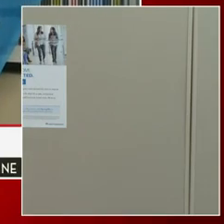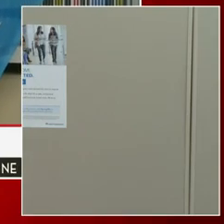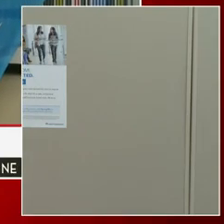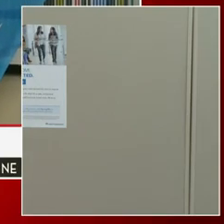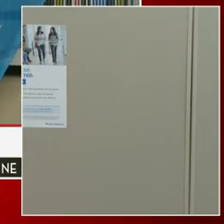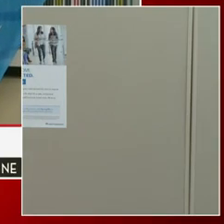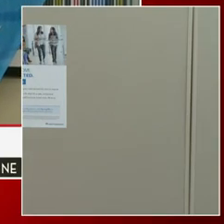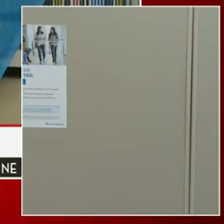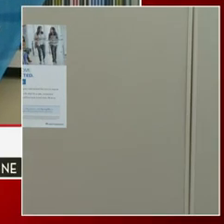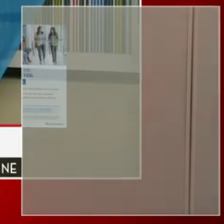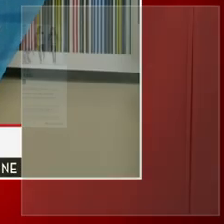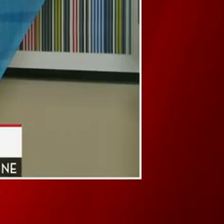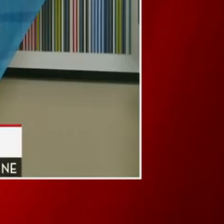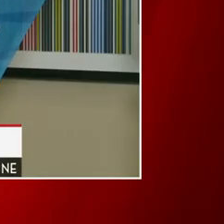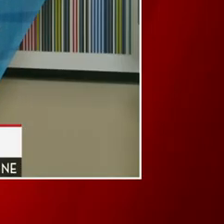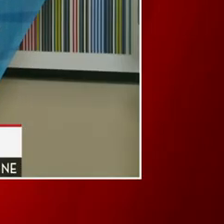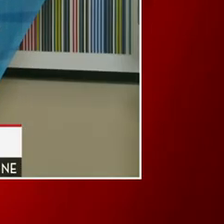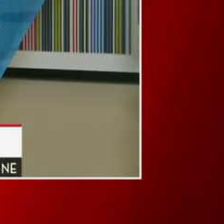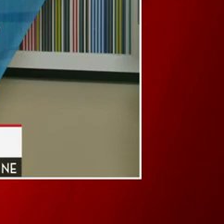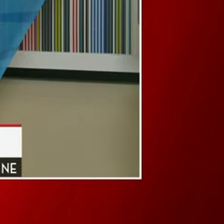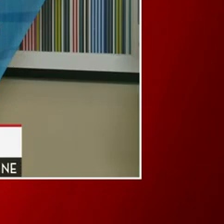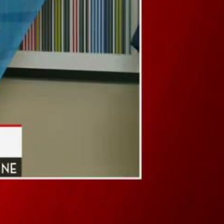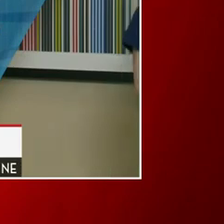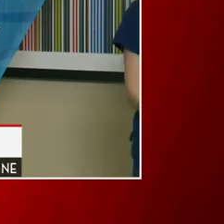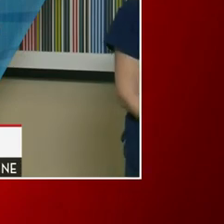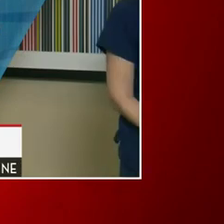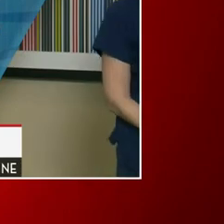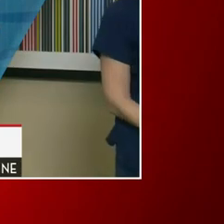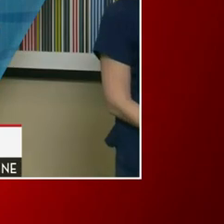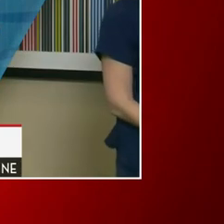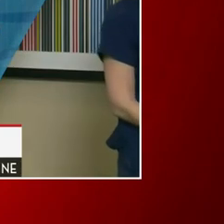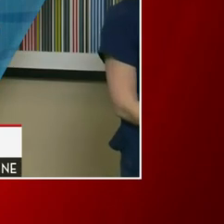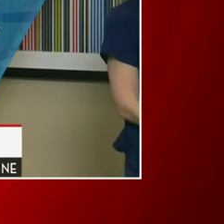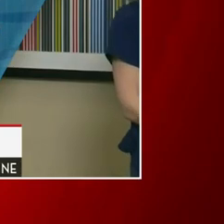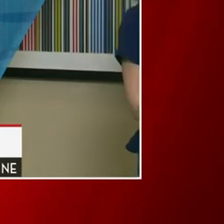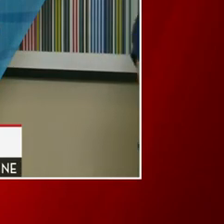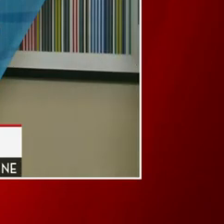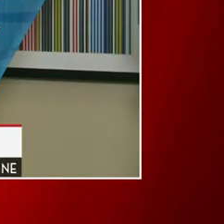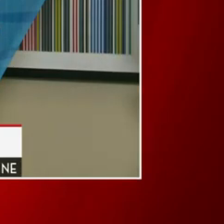thank you, everyone, and thanks everyone at Capitol Hill who made this possible.